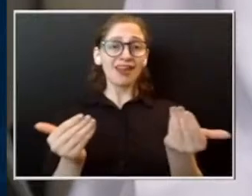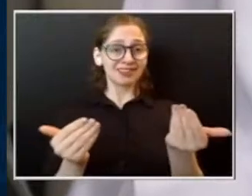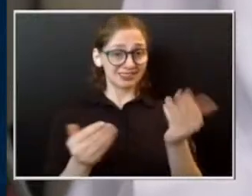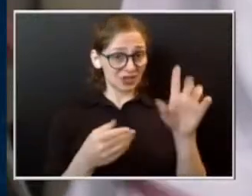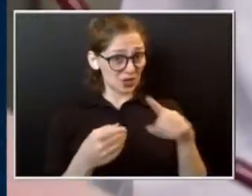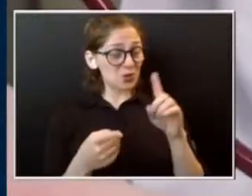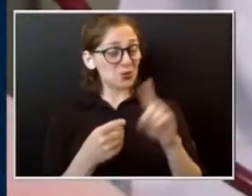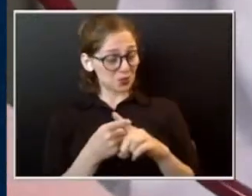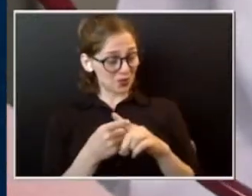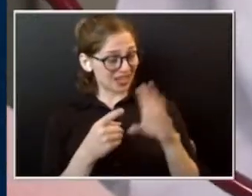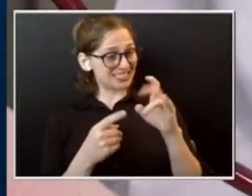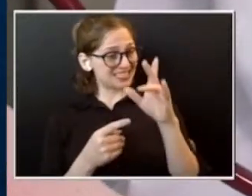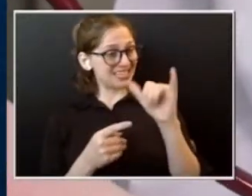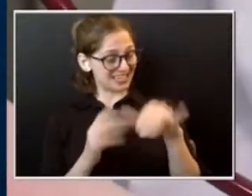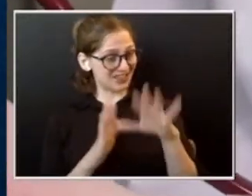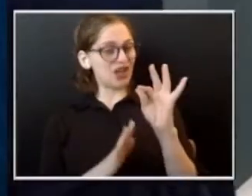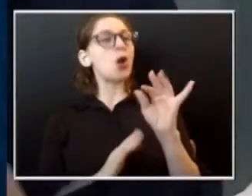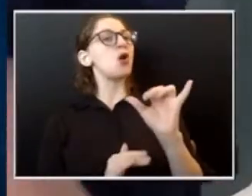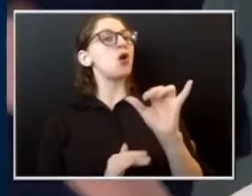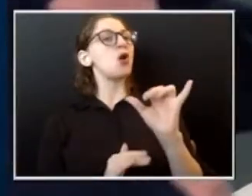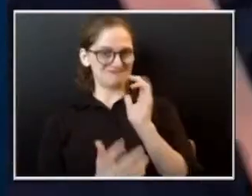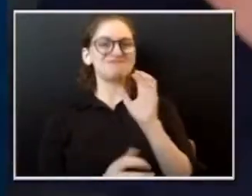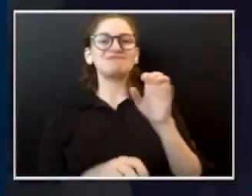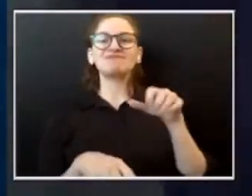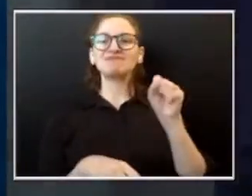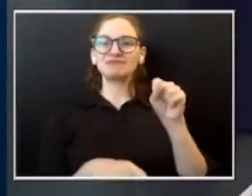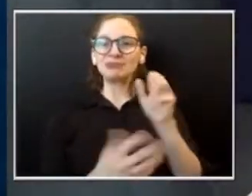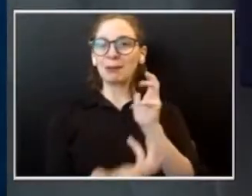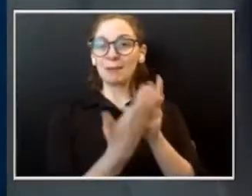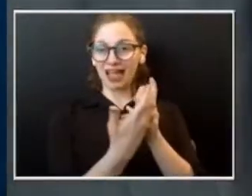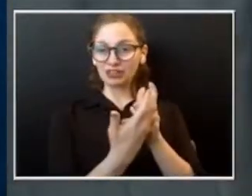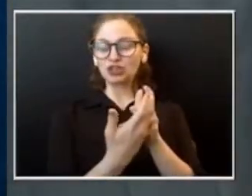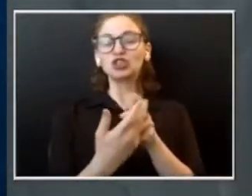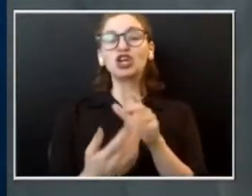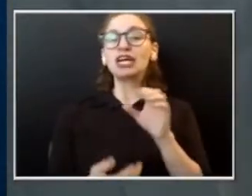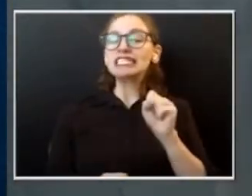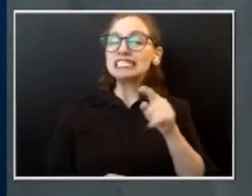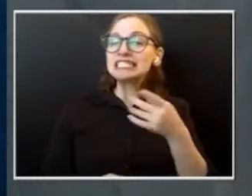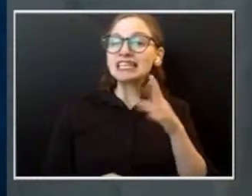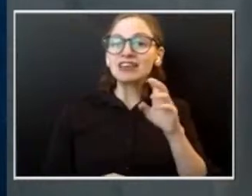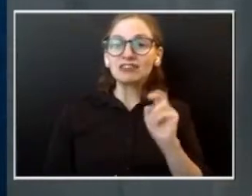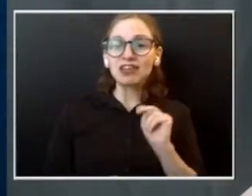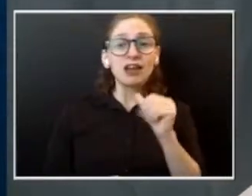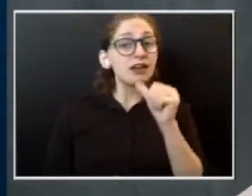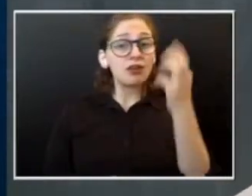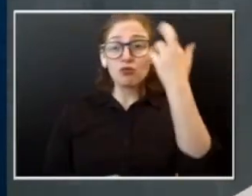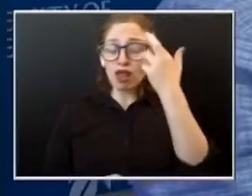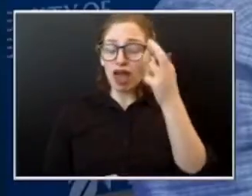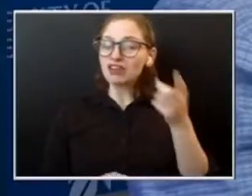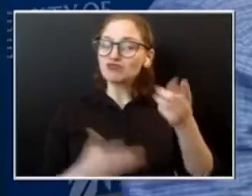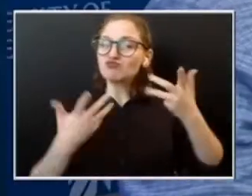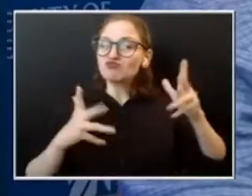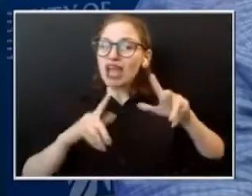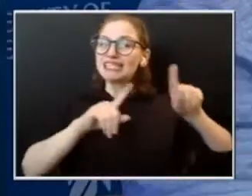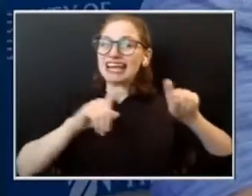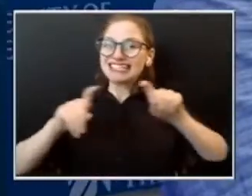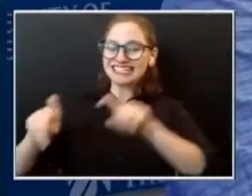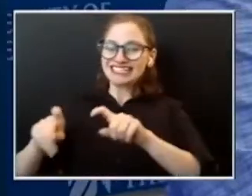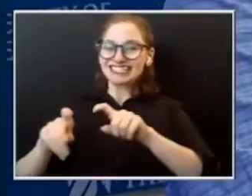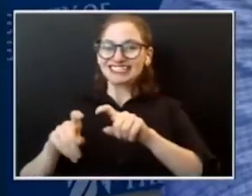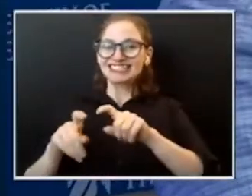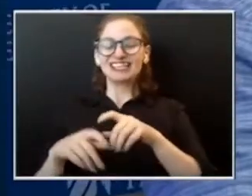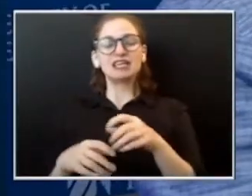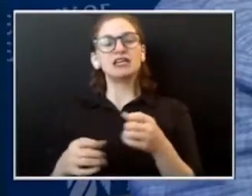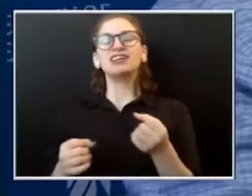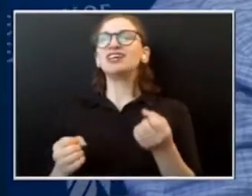she'd already completed the necessary testing. She called her uncle herself to give him the news. So as soon as I